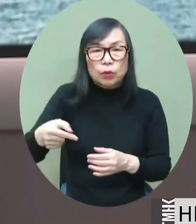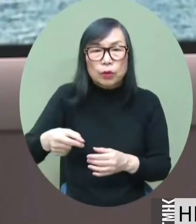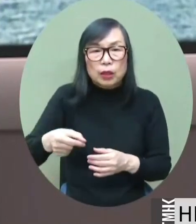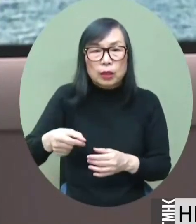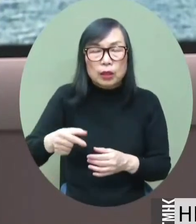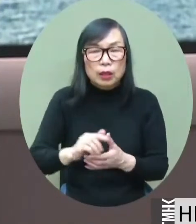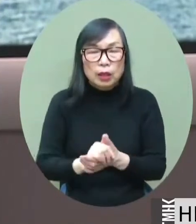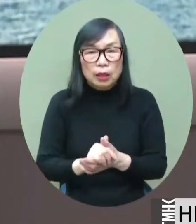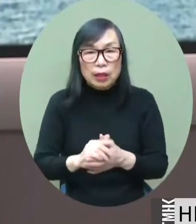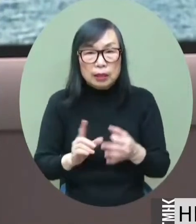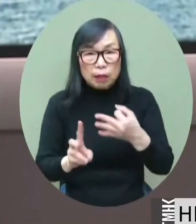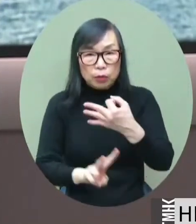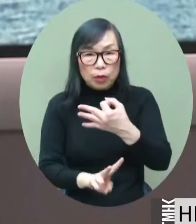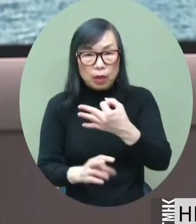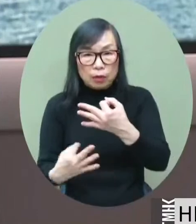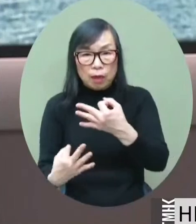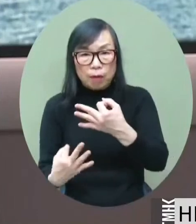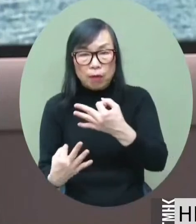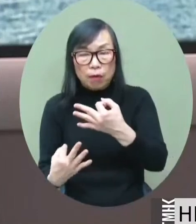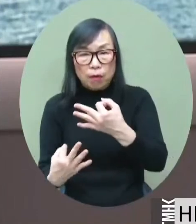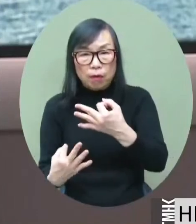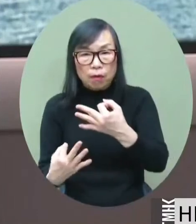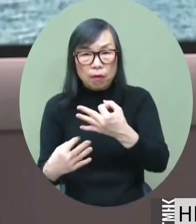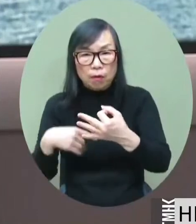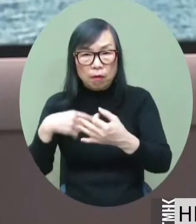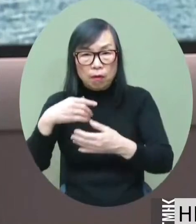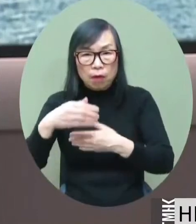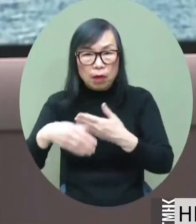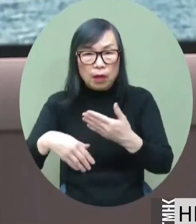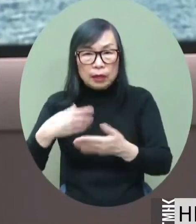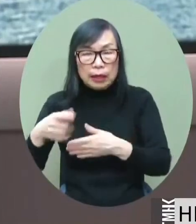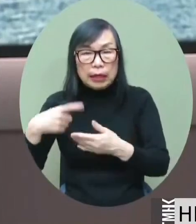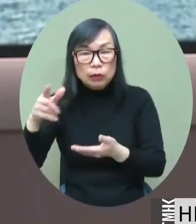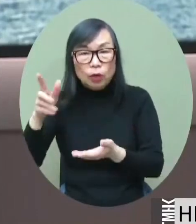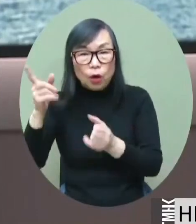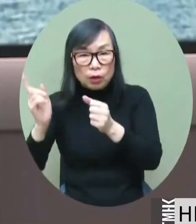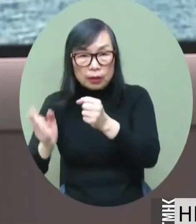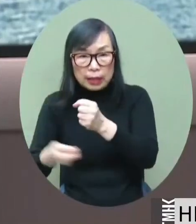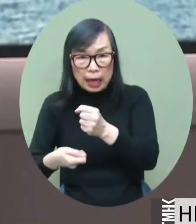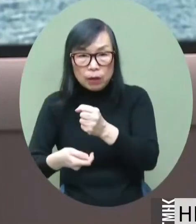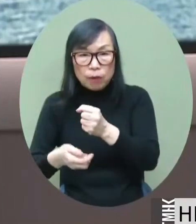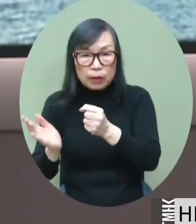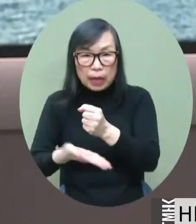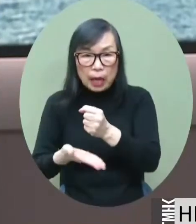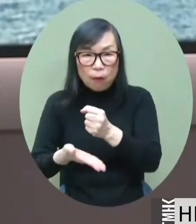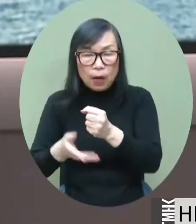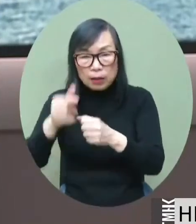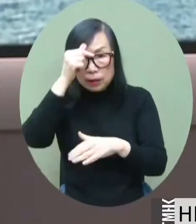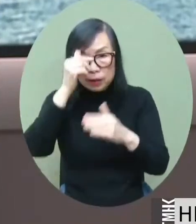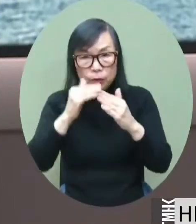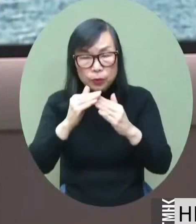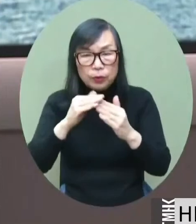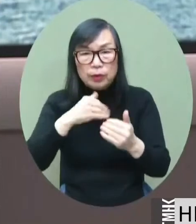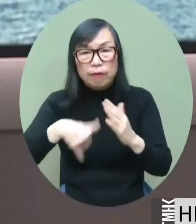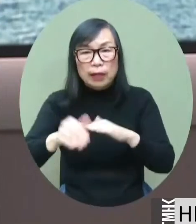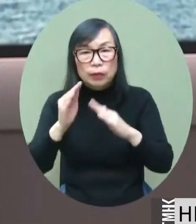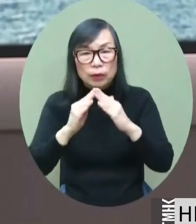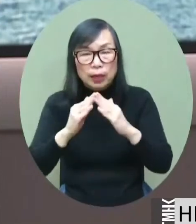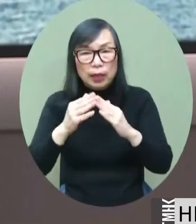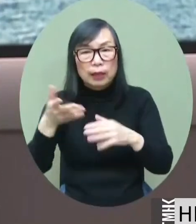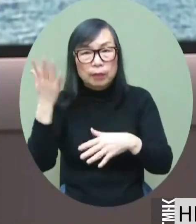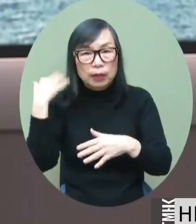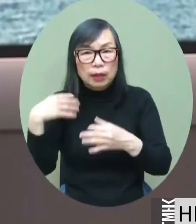his renal failure. And on the 23rd of March, after being treated at Eastern Hospital, he was